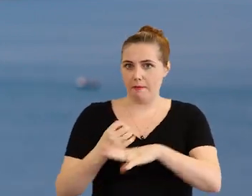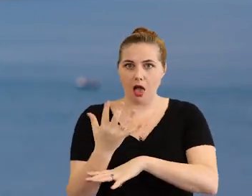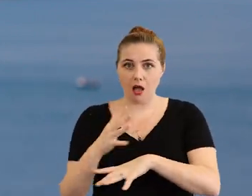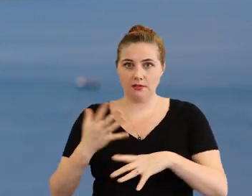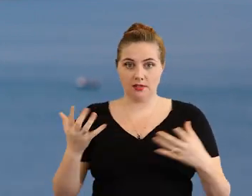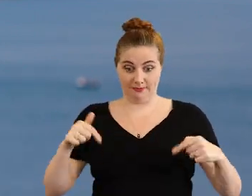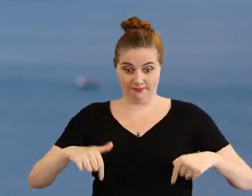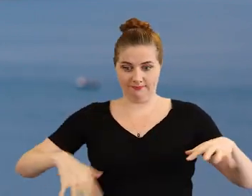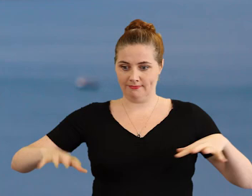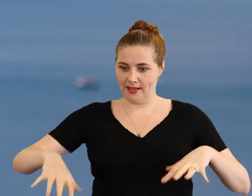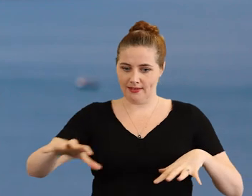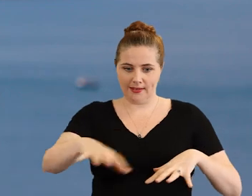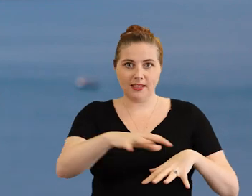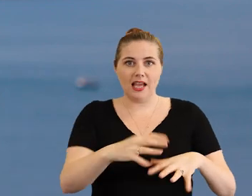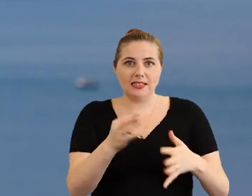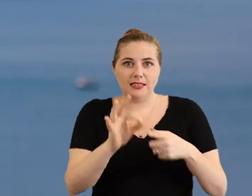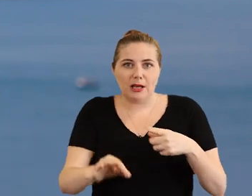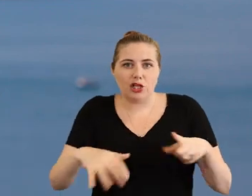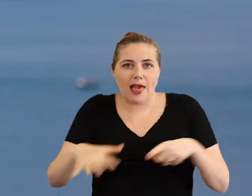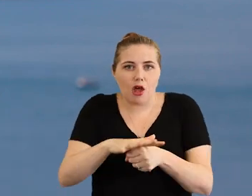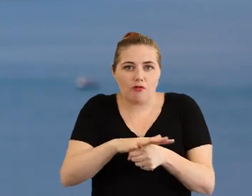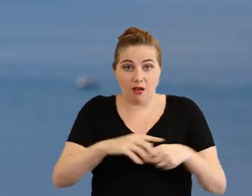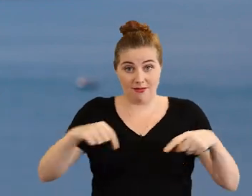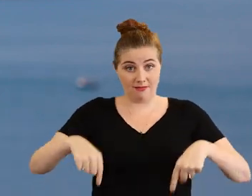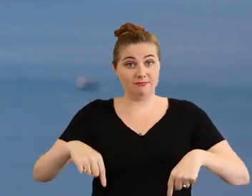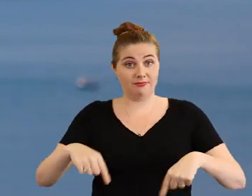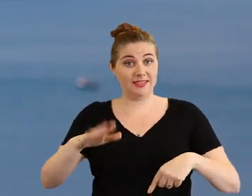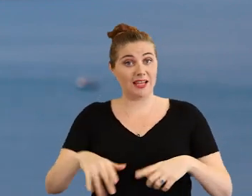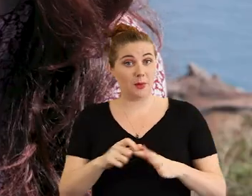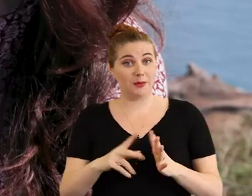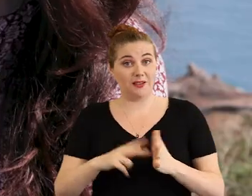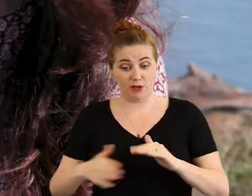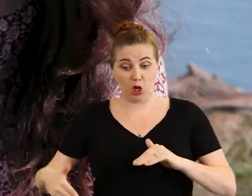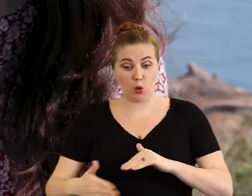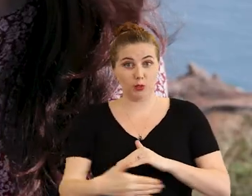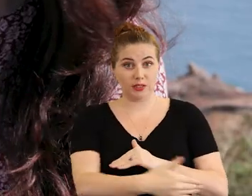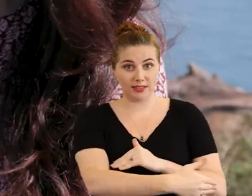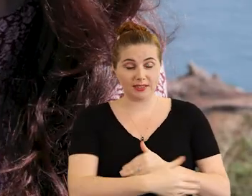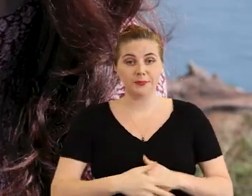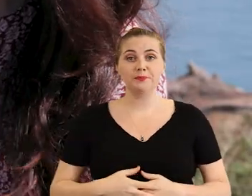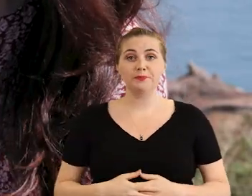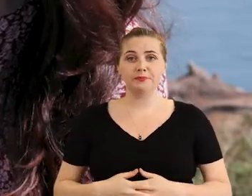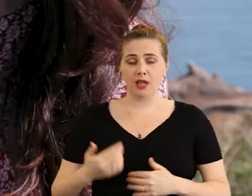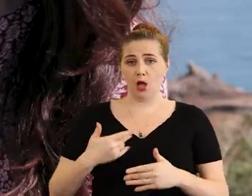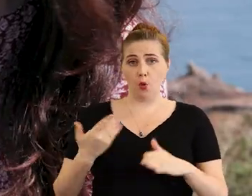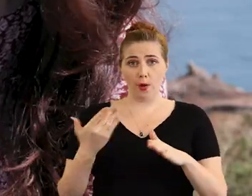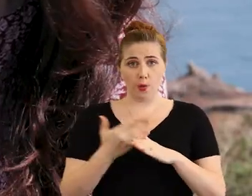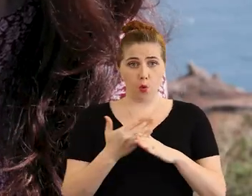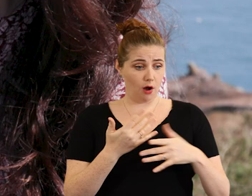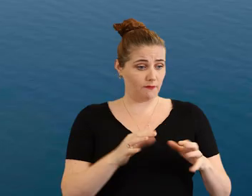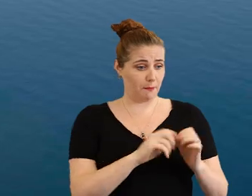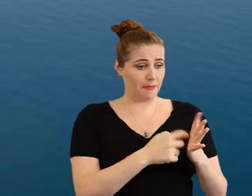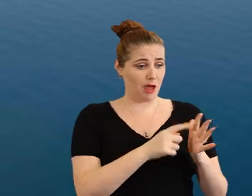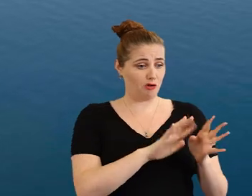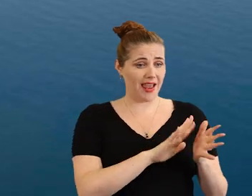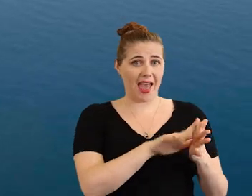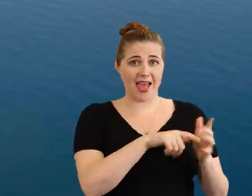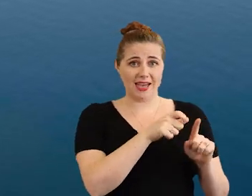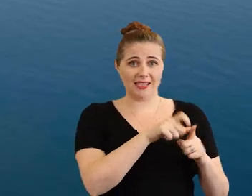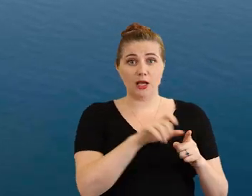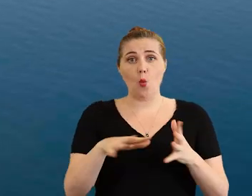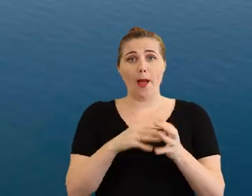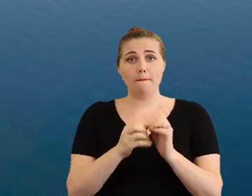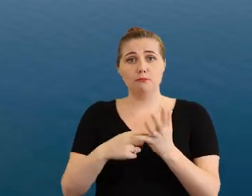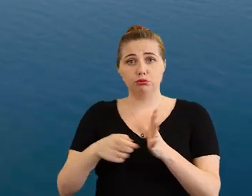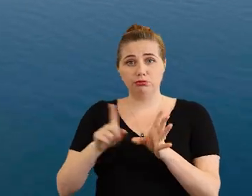UK's rarest and threatened invertebrate and plant species down here on the South Devon coast. So we're working between Berryhead